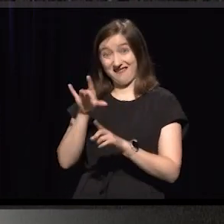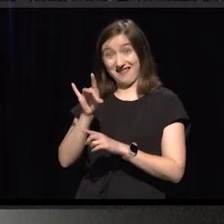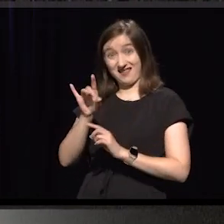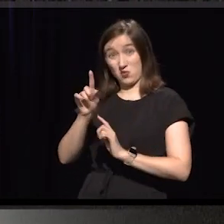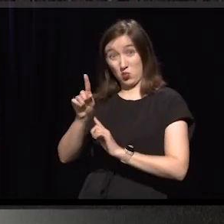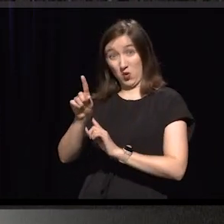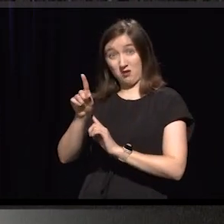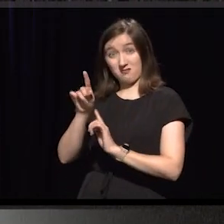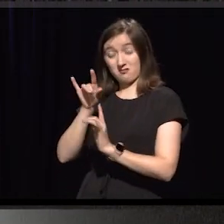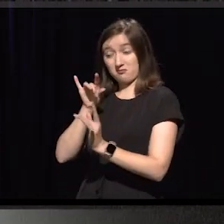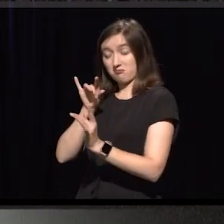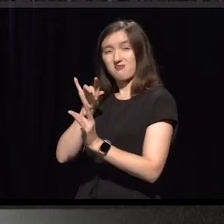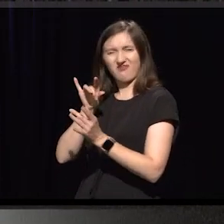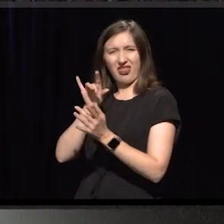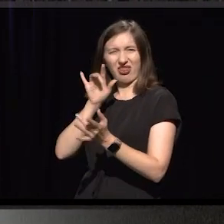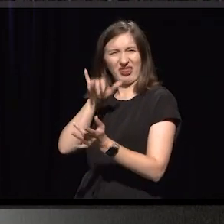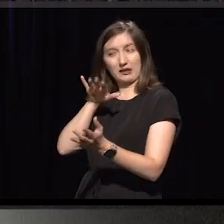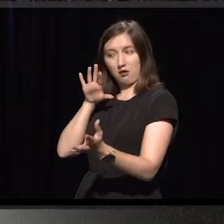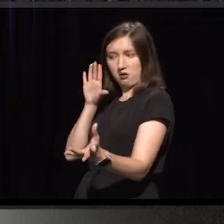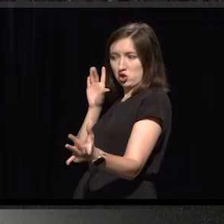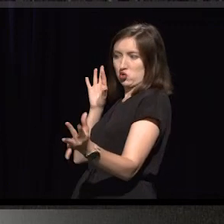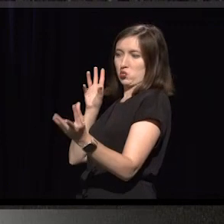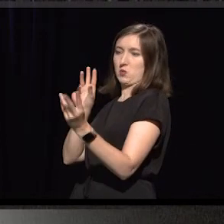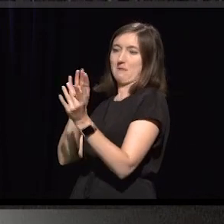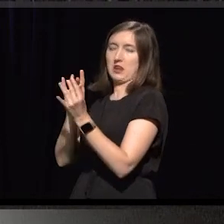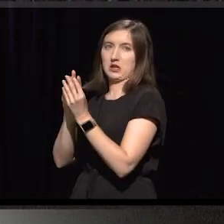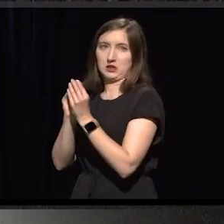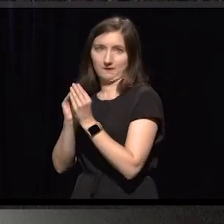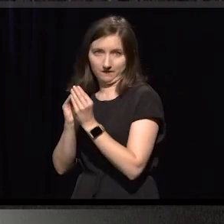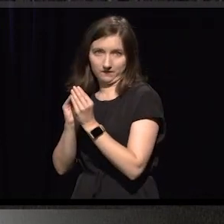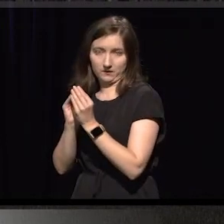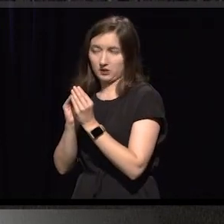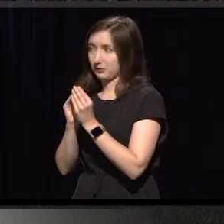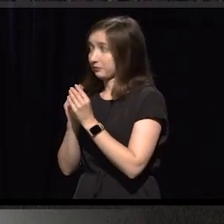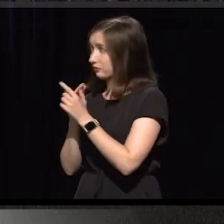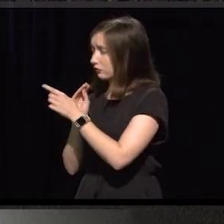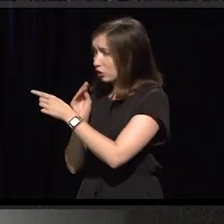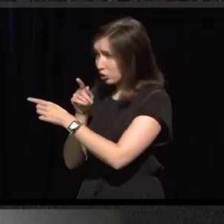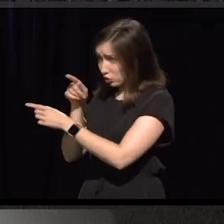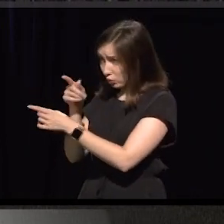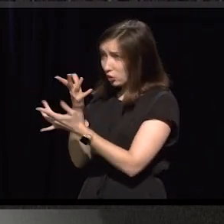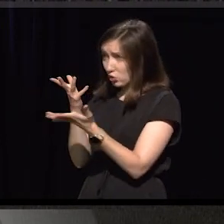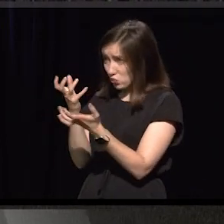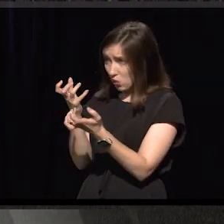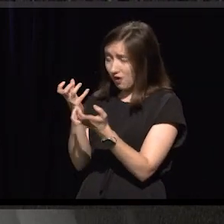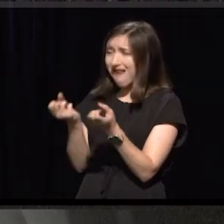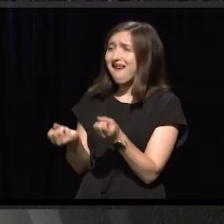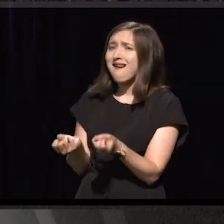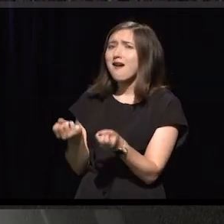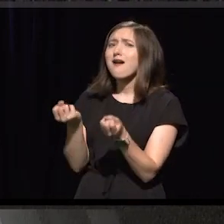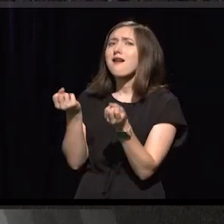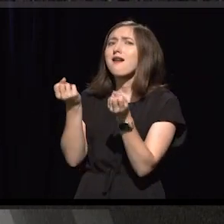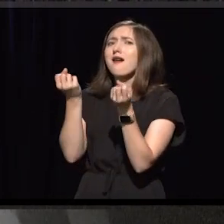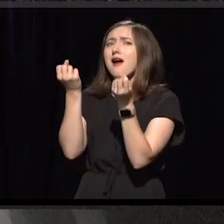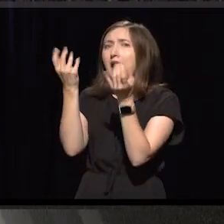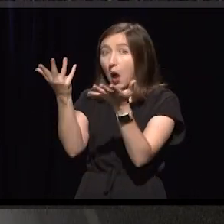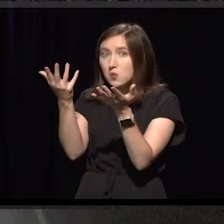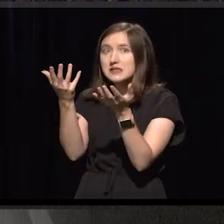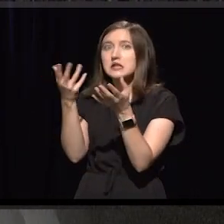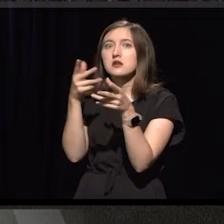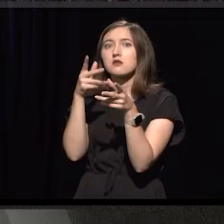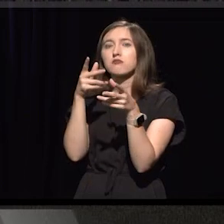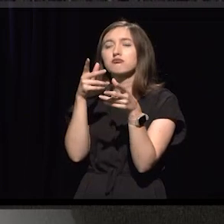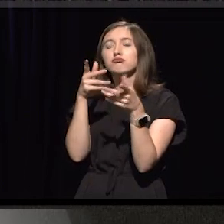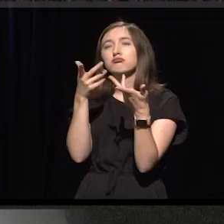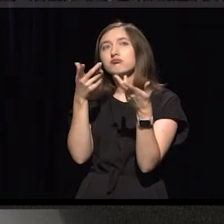proportion on any given day is smaller. You're trying to get demographic data on the census in the hospital right now.